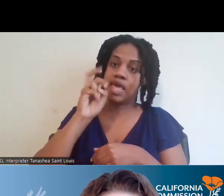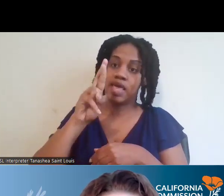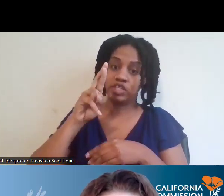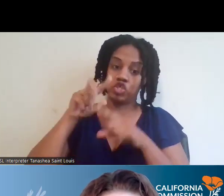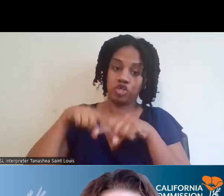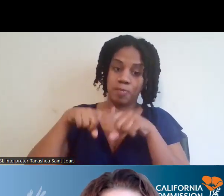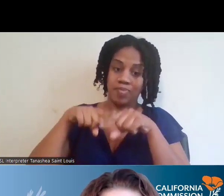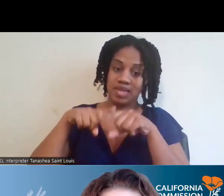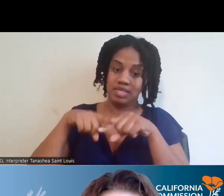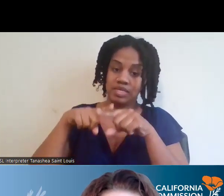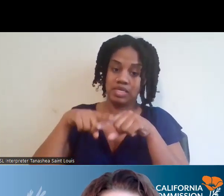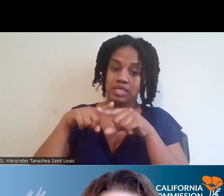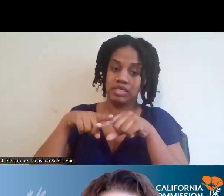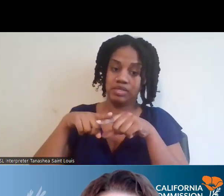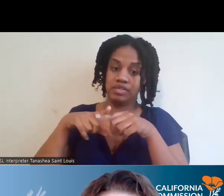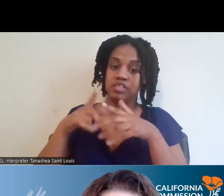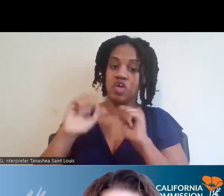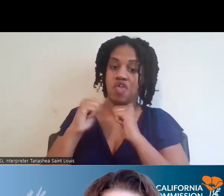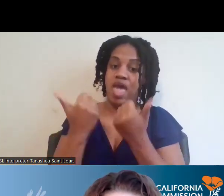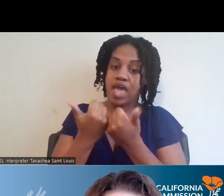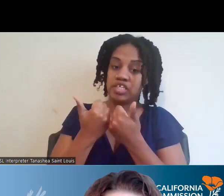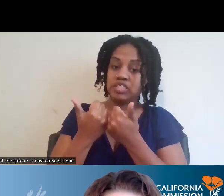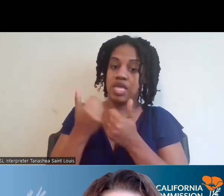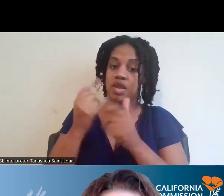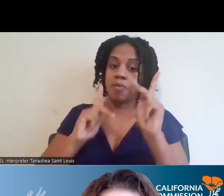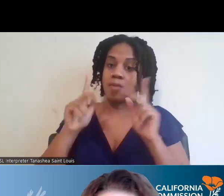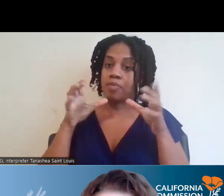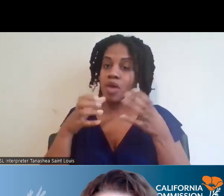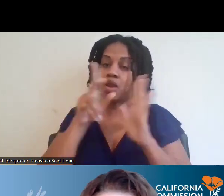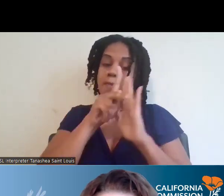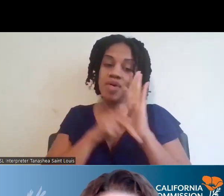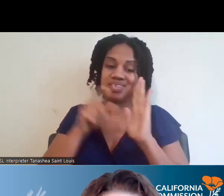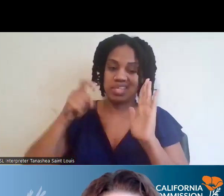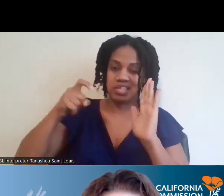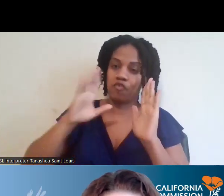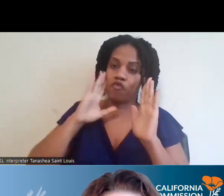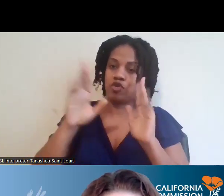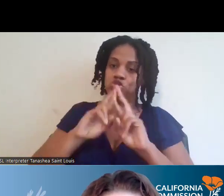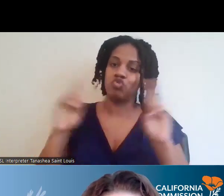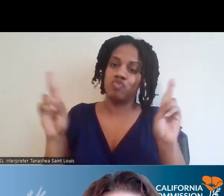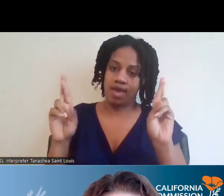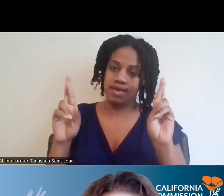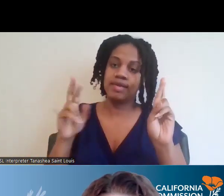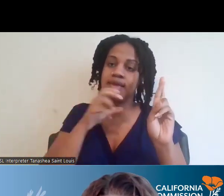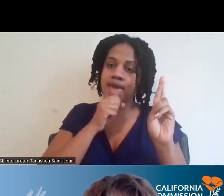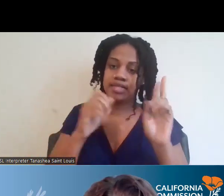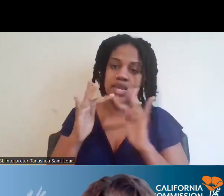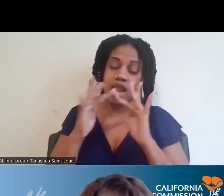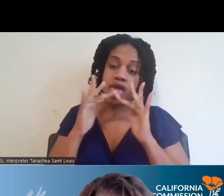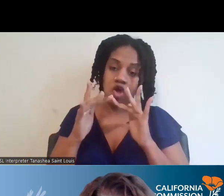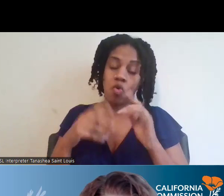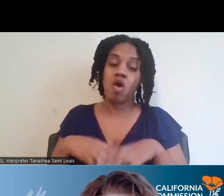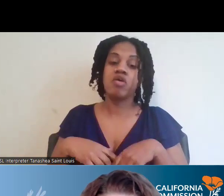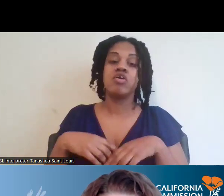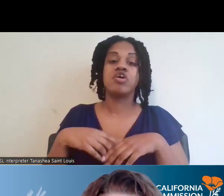cross-population, policy and program development that's necessary for a future-ready California aging network. I'd like to briefly lift